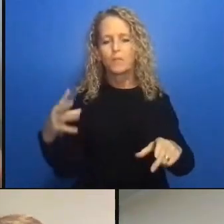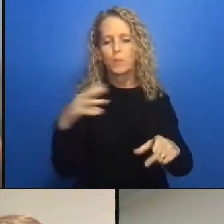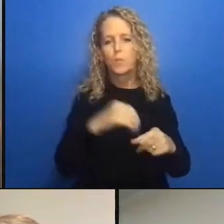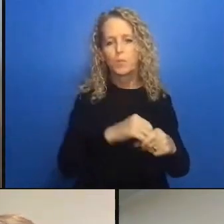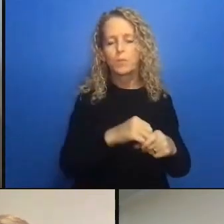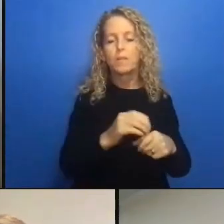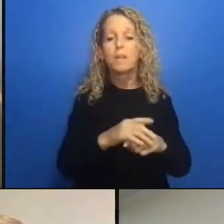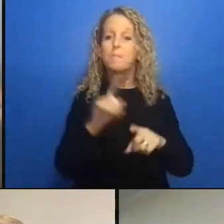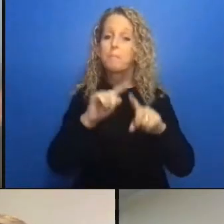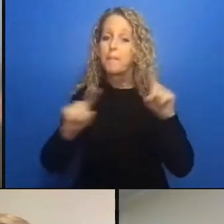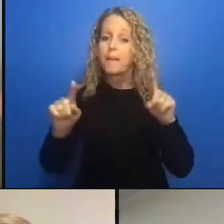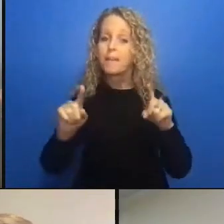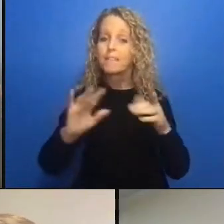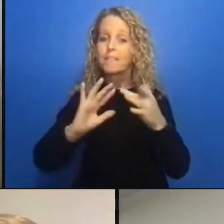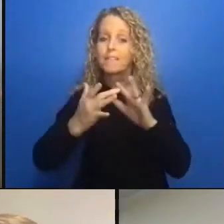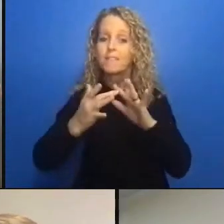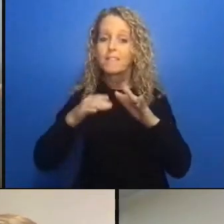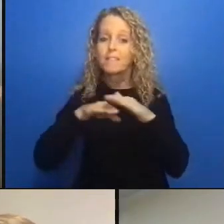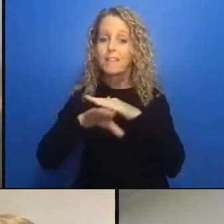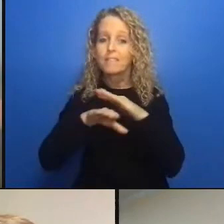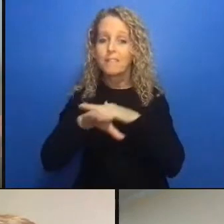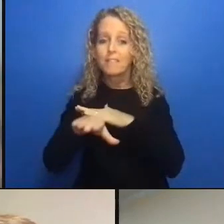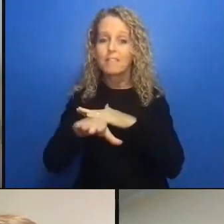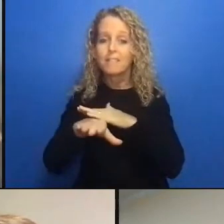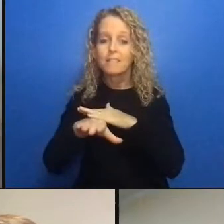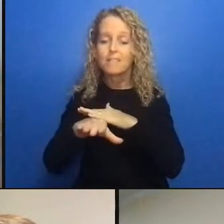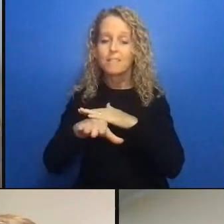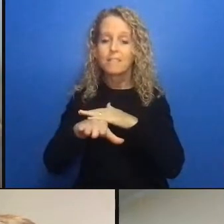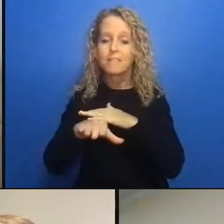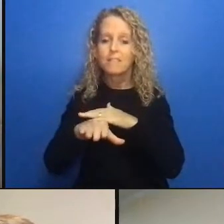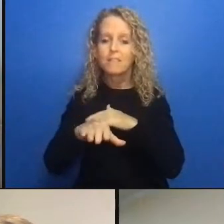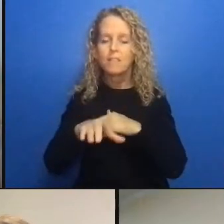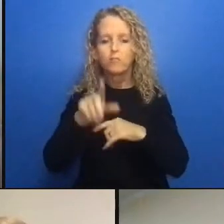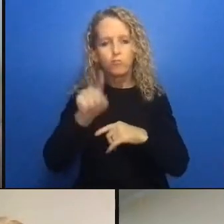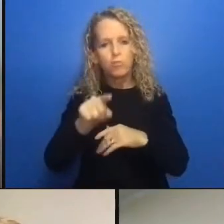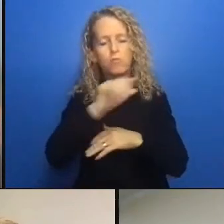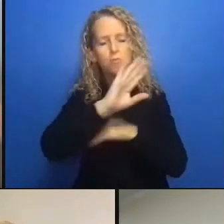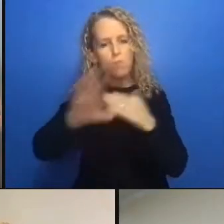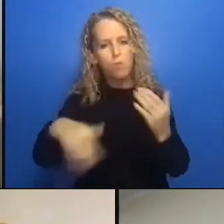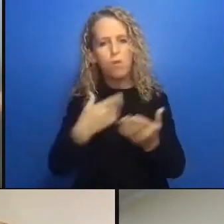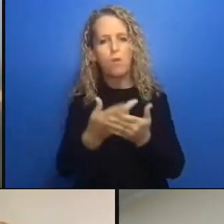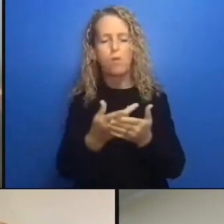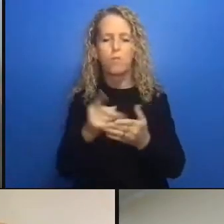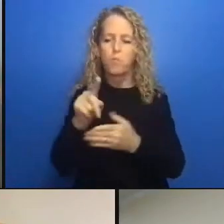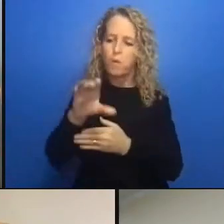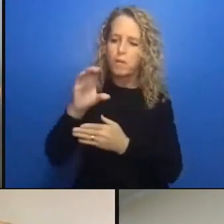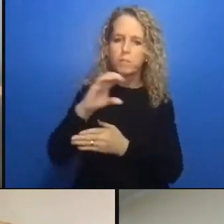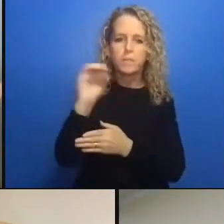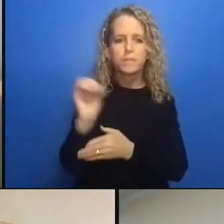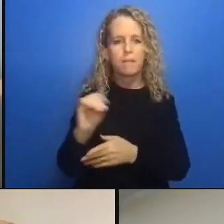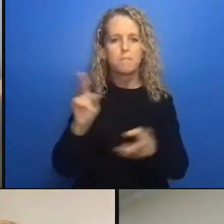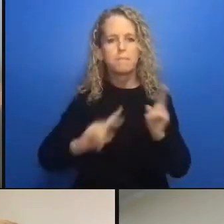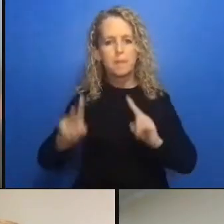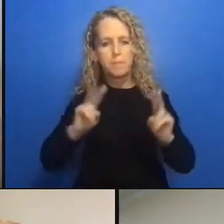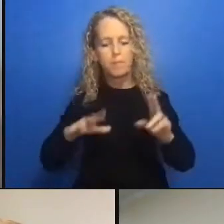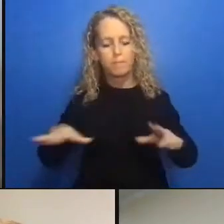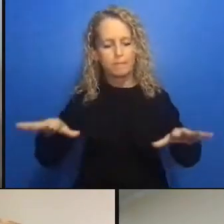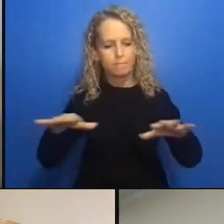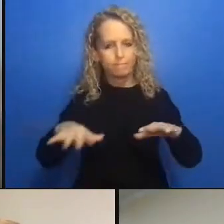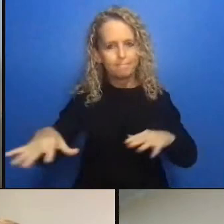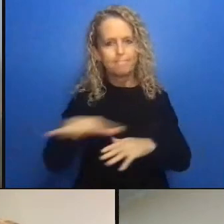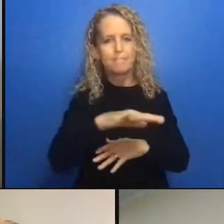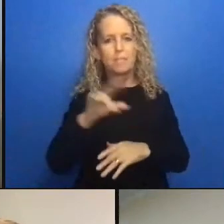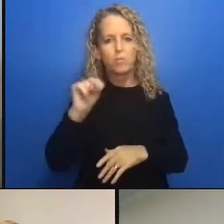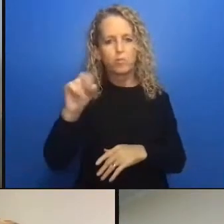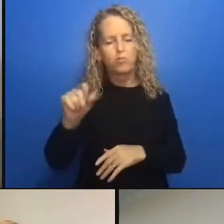internet access, there really is no excuse for not having internet access to 100% mm-hmm. of homes in Nova Scotia. You know,